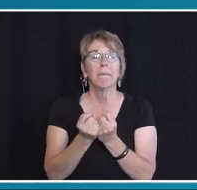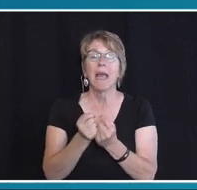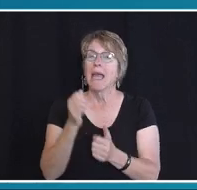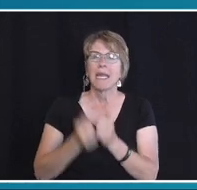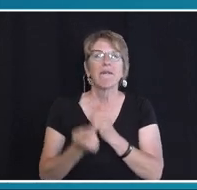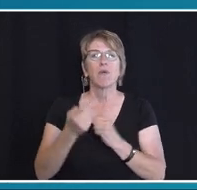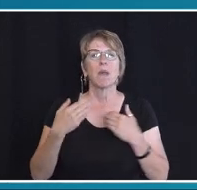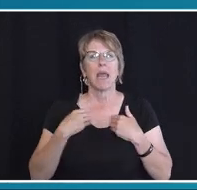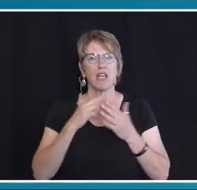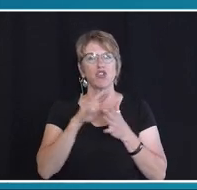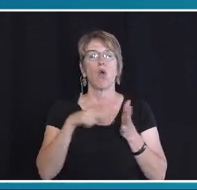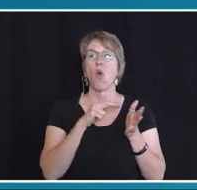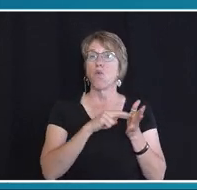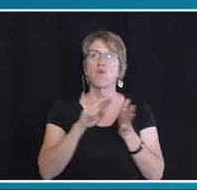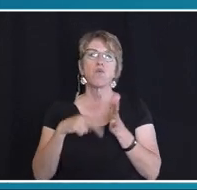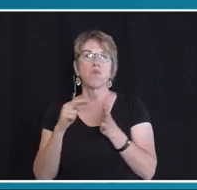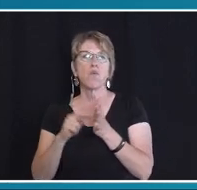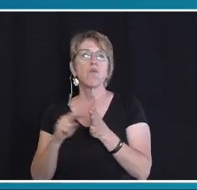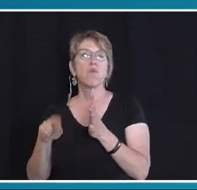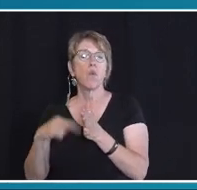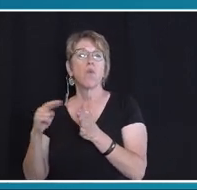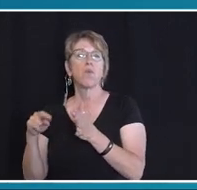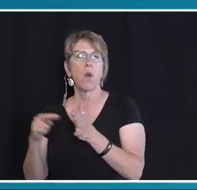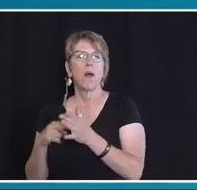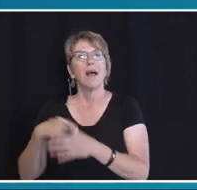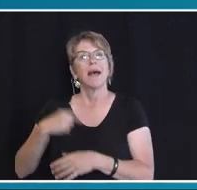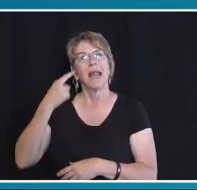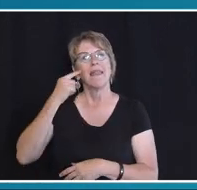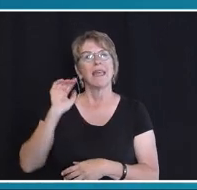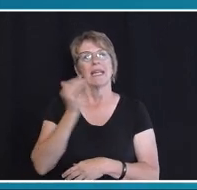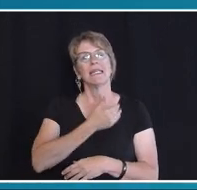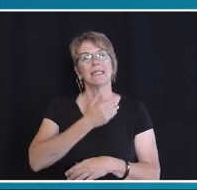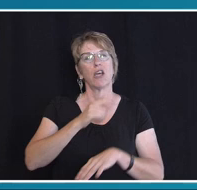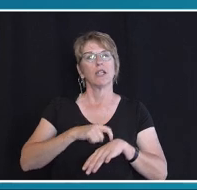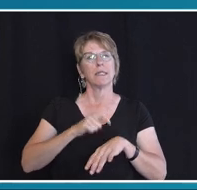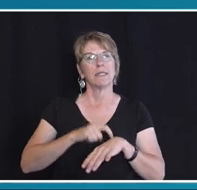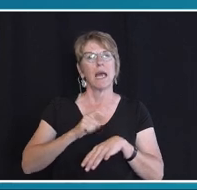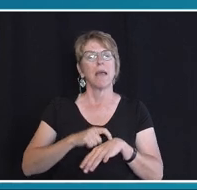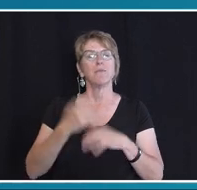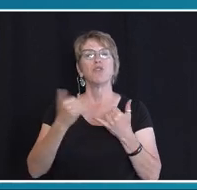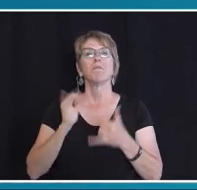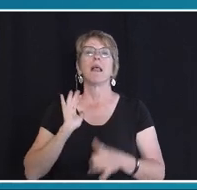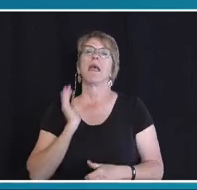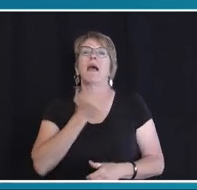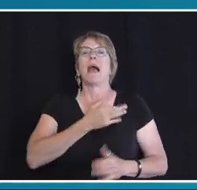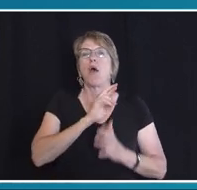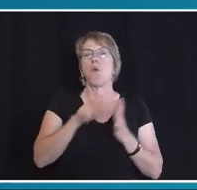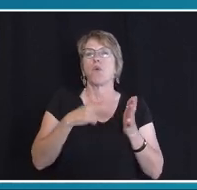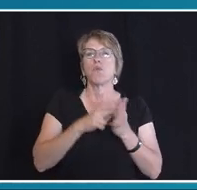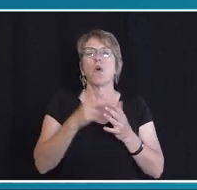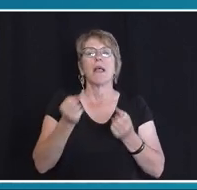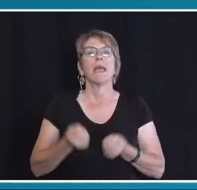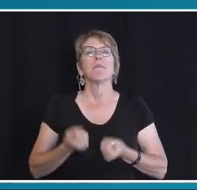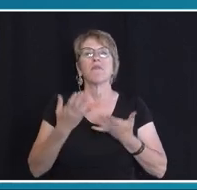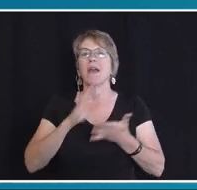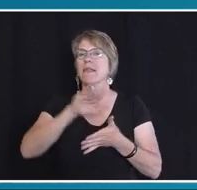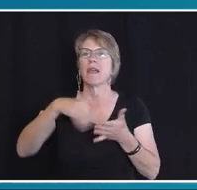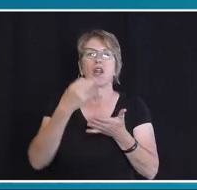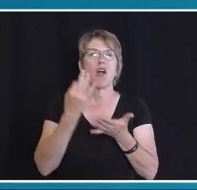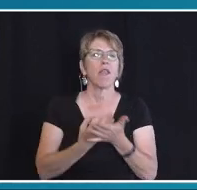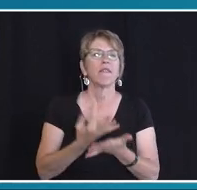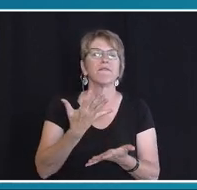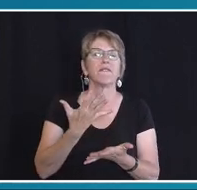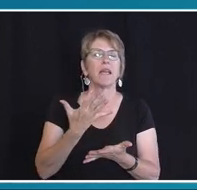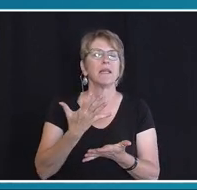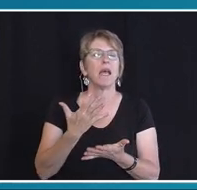roles to fill. And I think it's our time to play our role and providing and making sure that all the funds are raised to